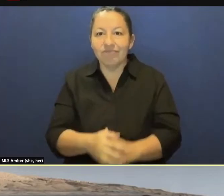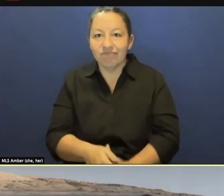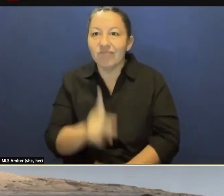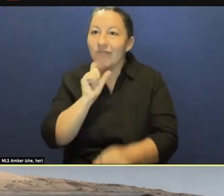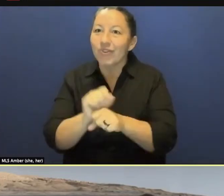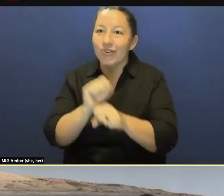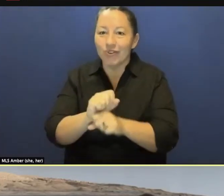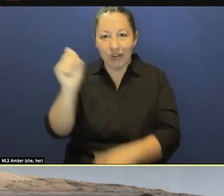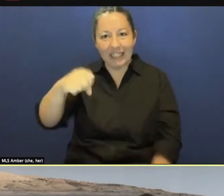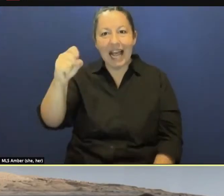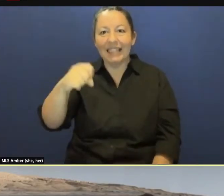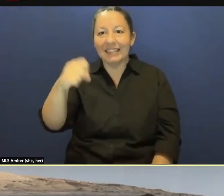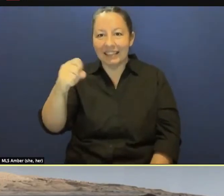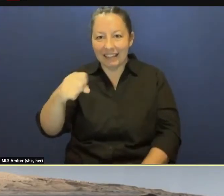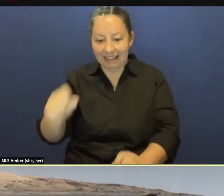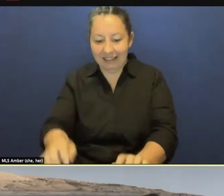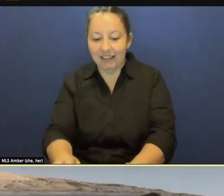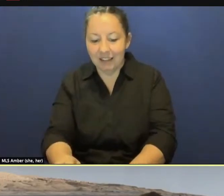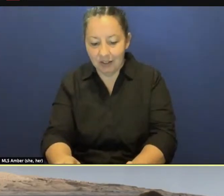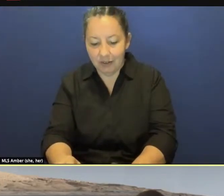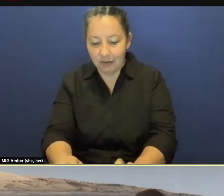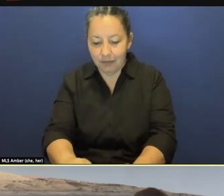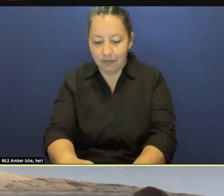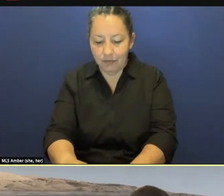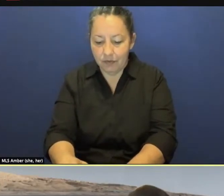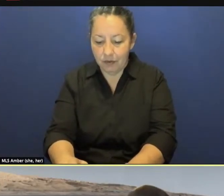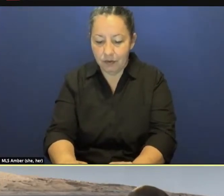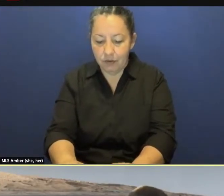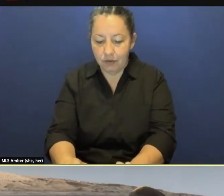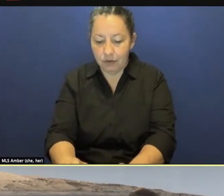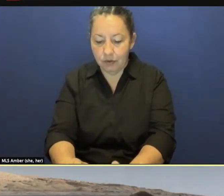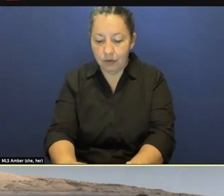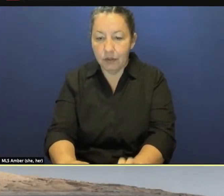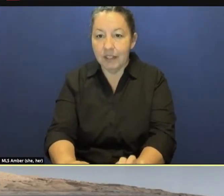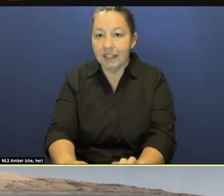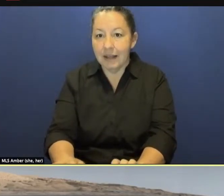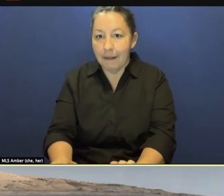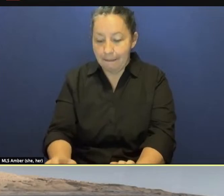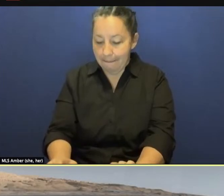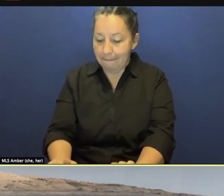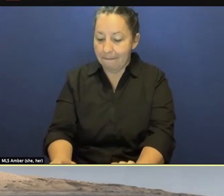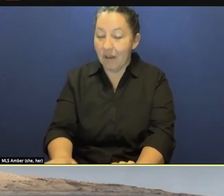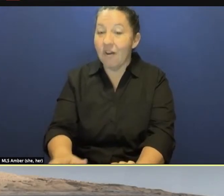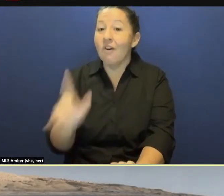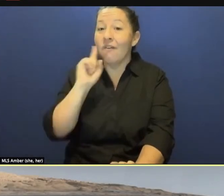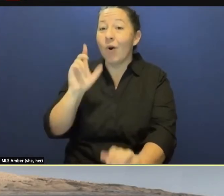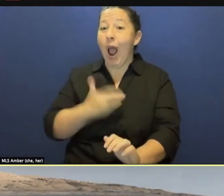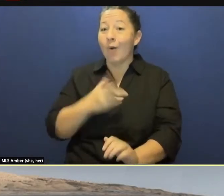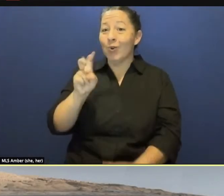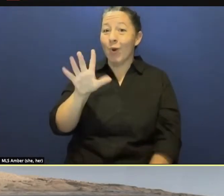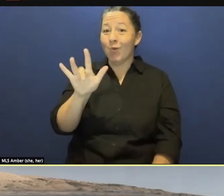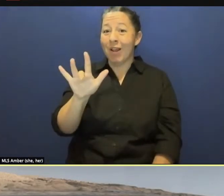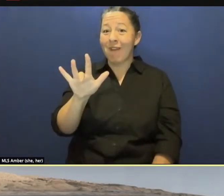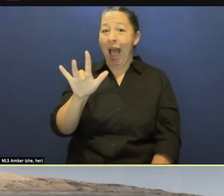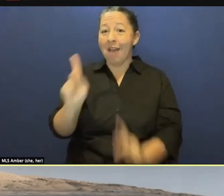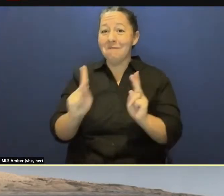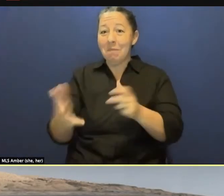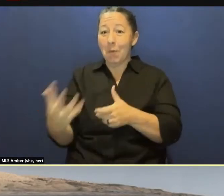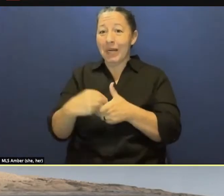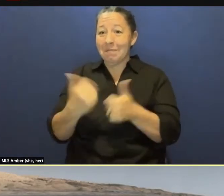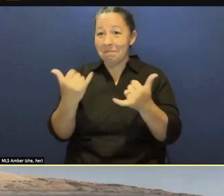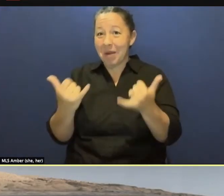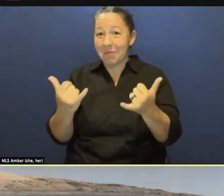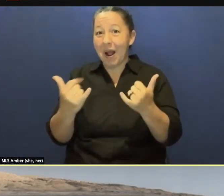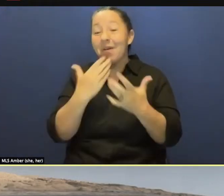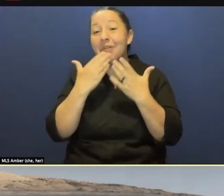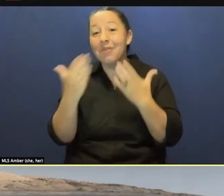right. Well, on behalf of our 225 participants right now, let me